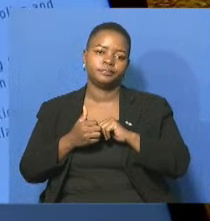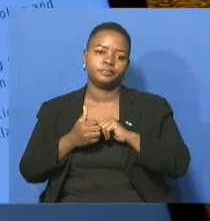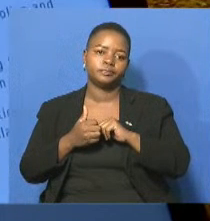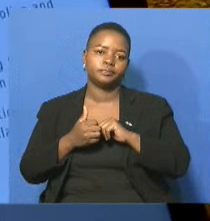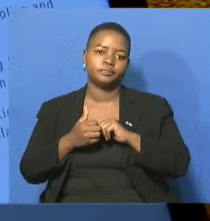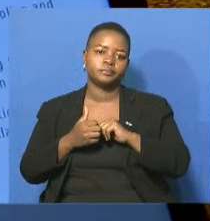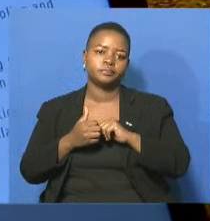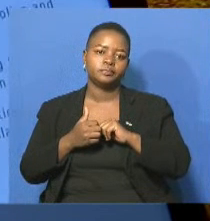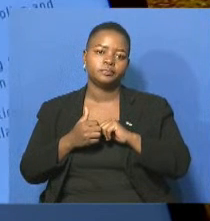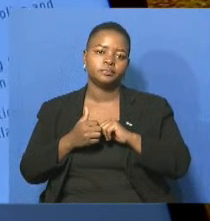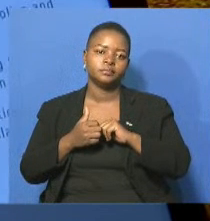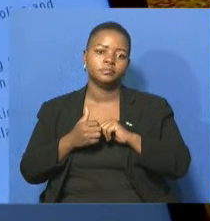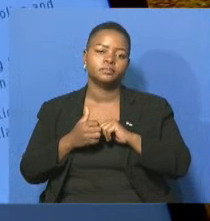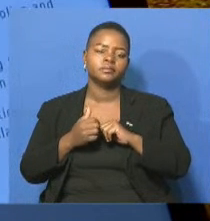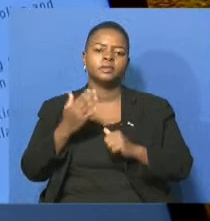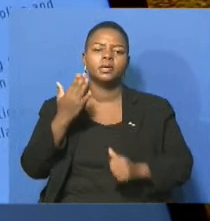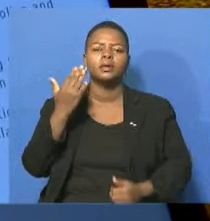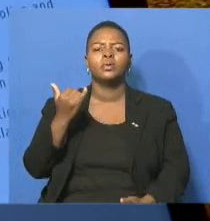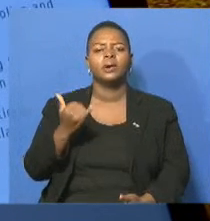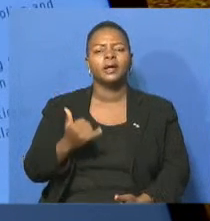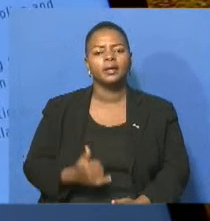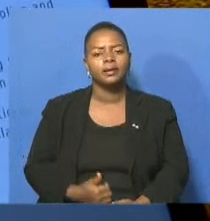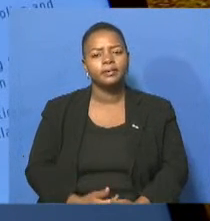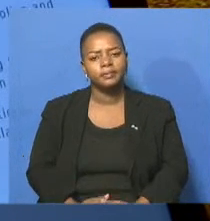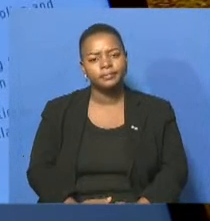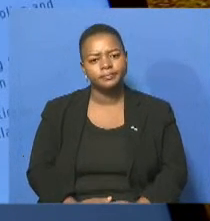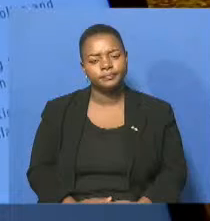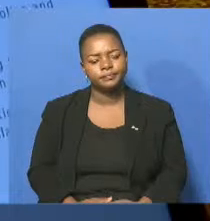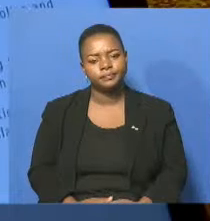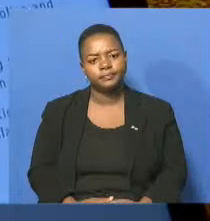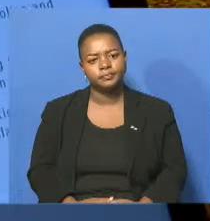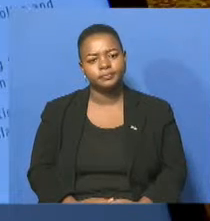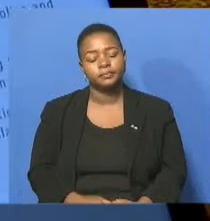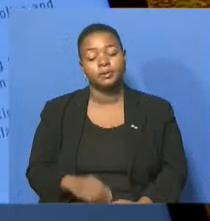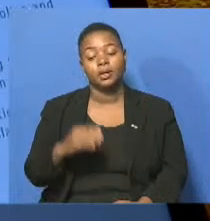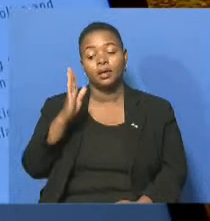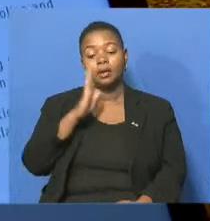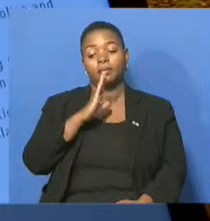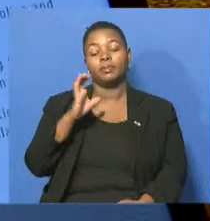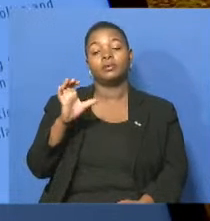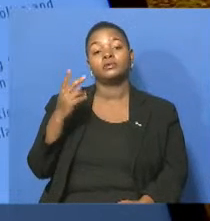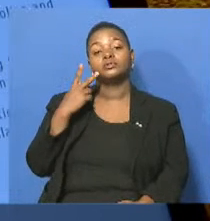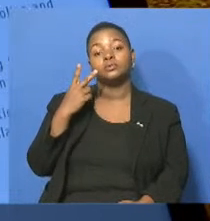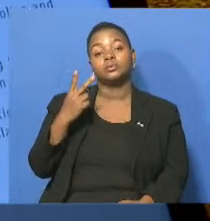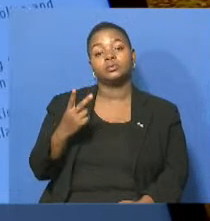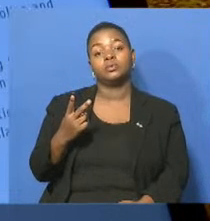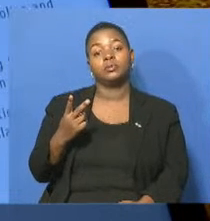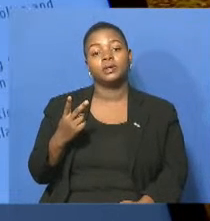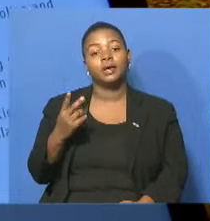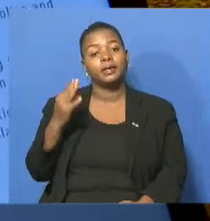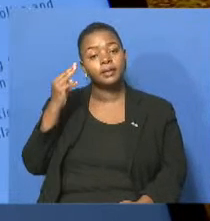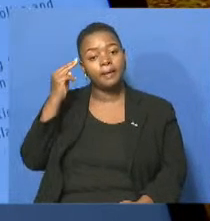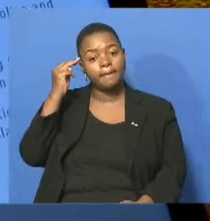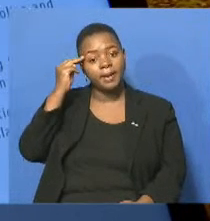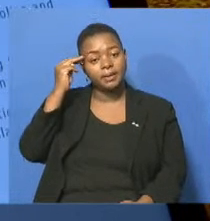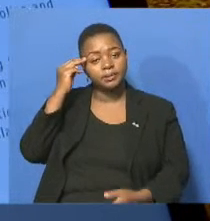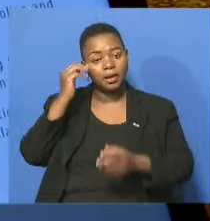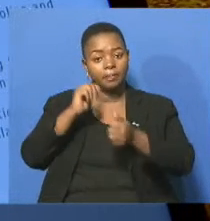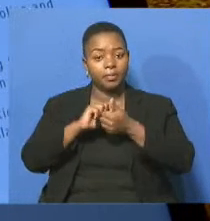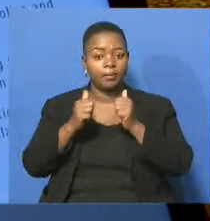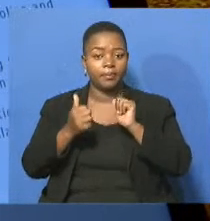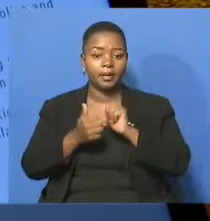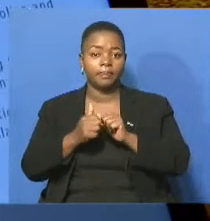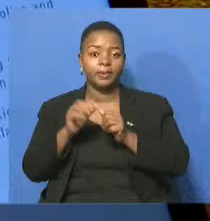Now, why is that? Because when you look at the prevalence of mental illness in the